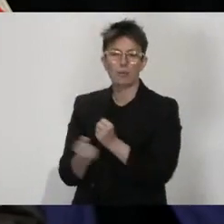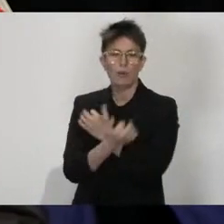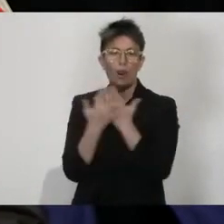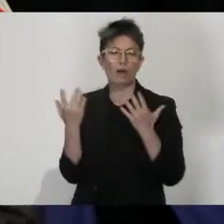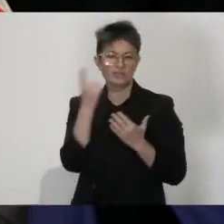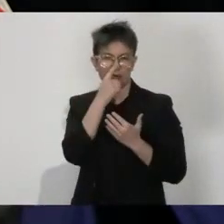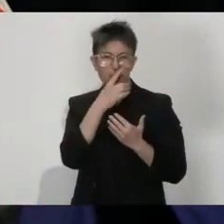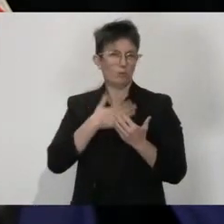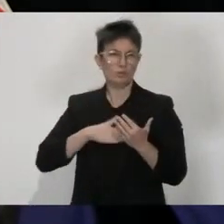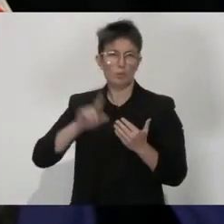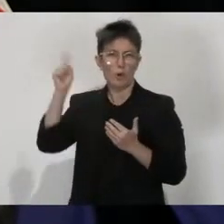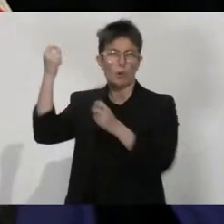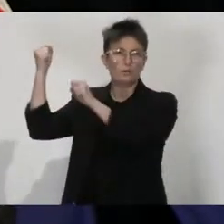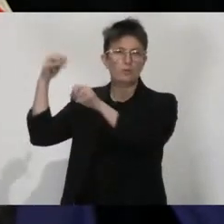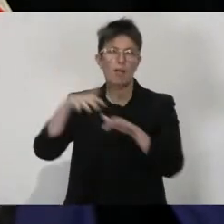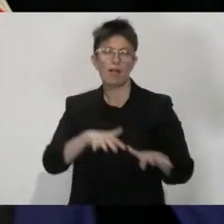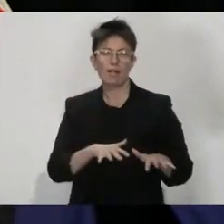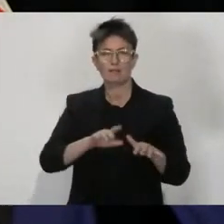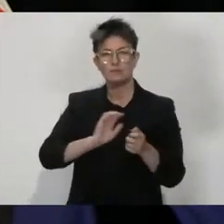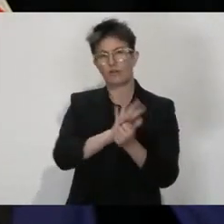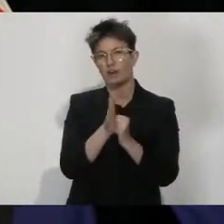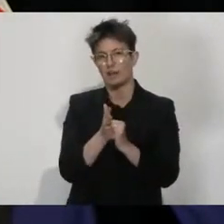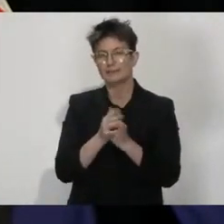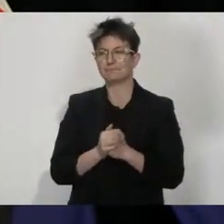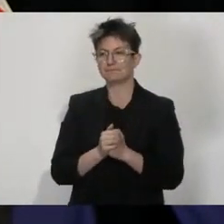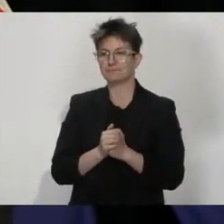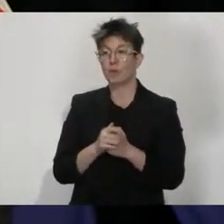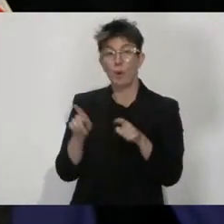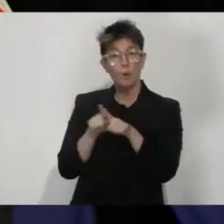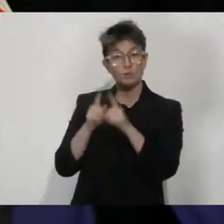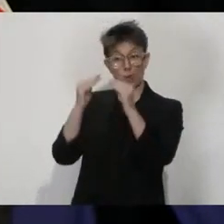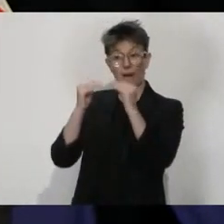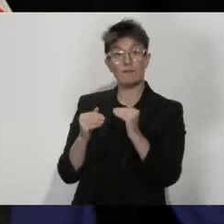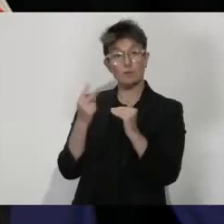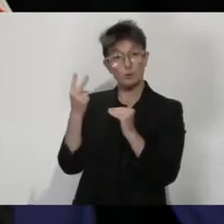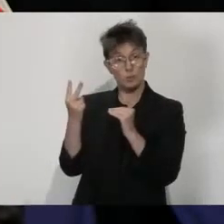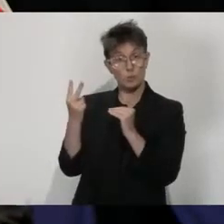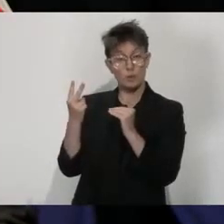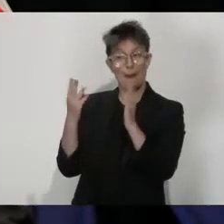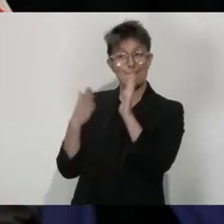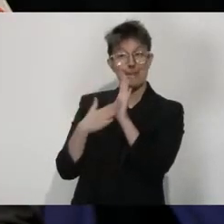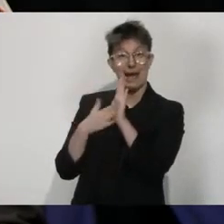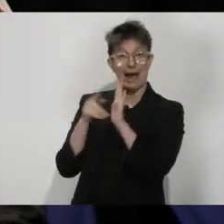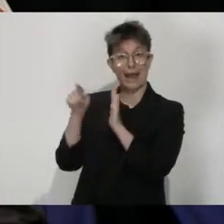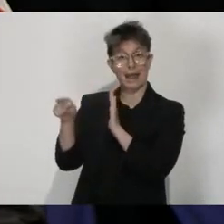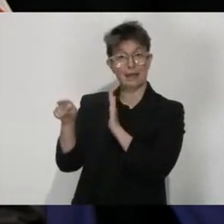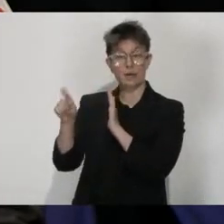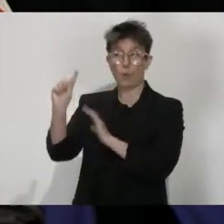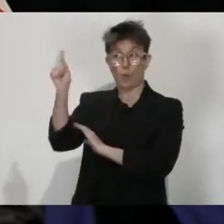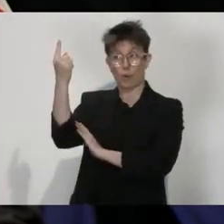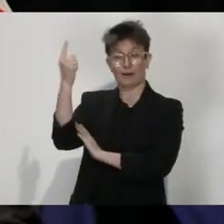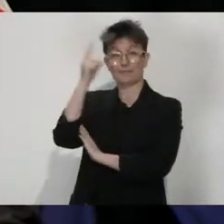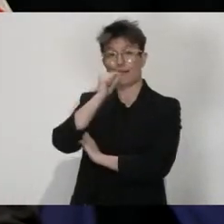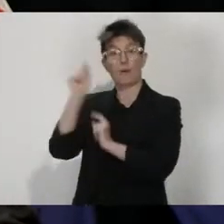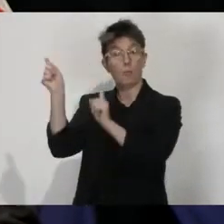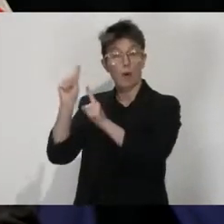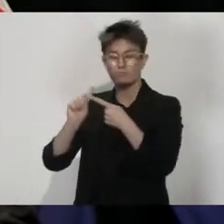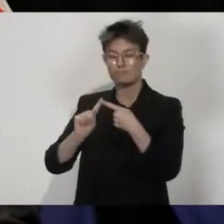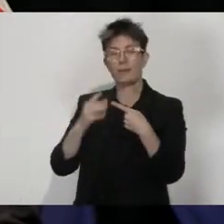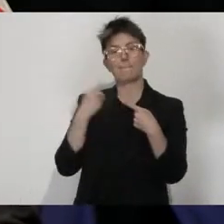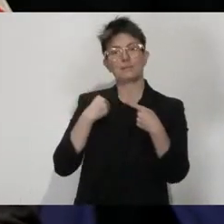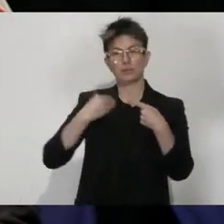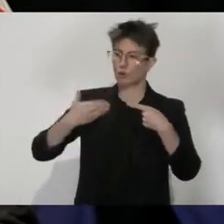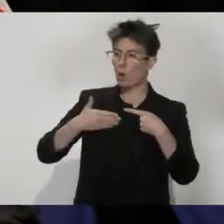I also want to remind us of the things that Aucklanders can do at level 2 from Monday. Businesses can open to the public, with customers